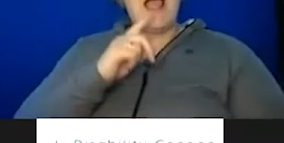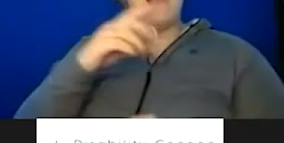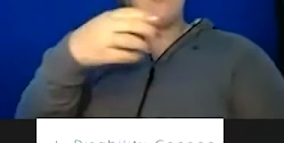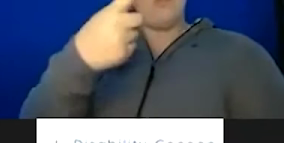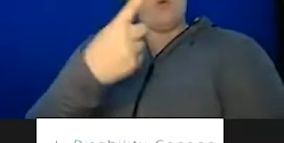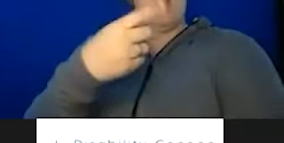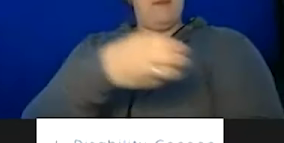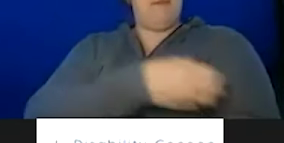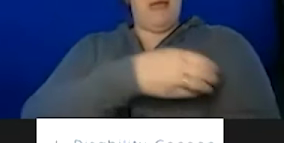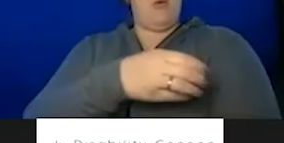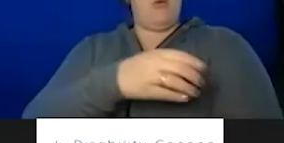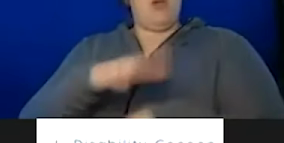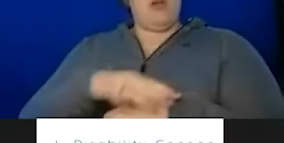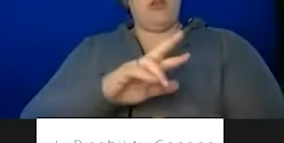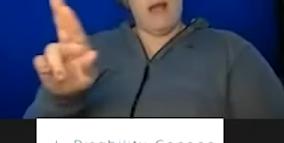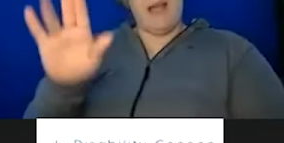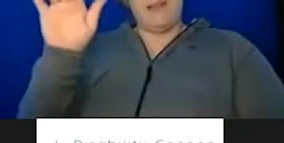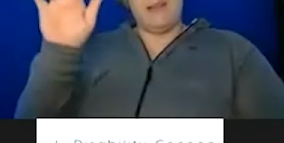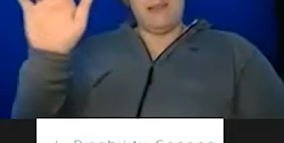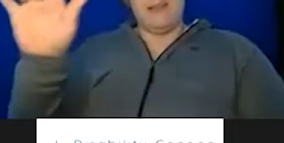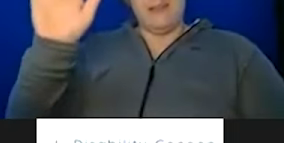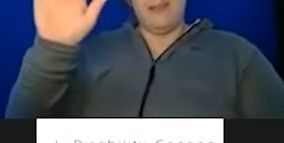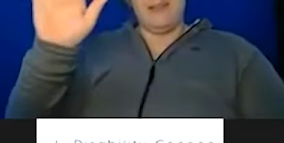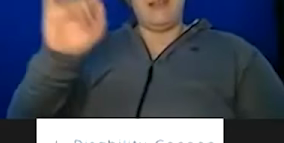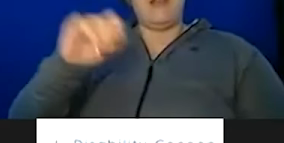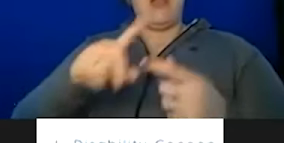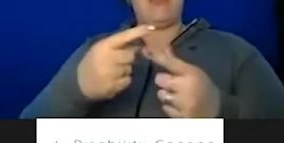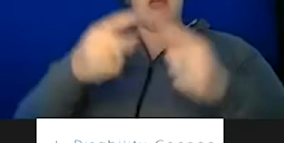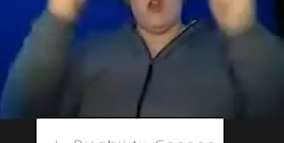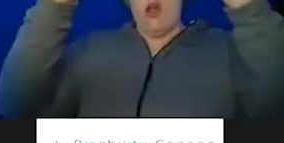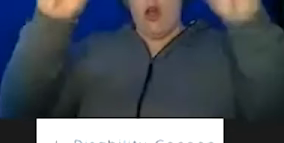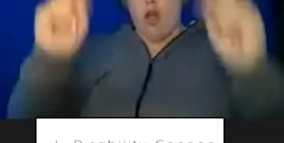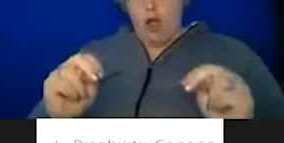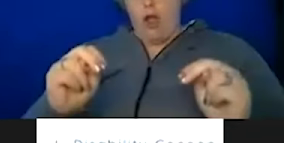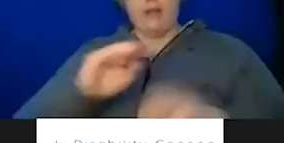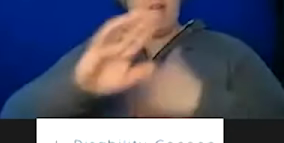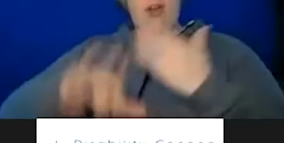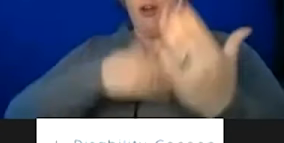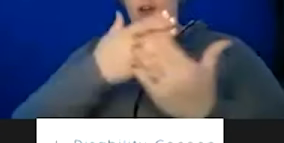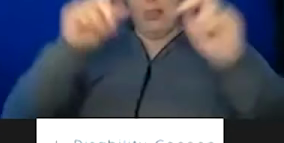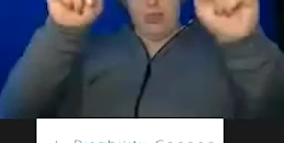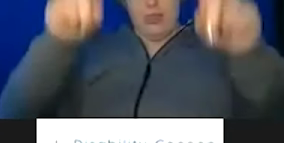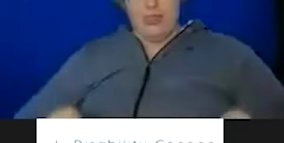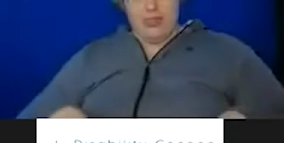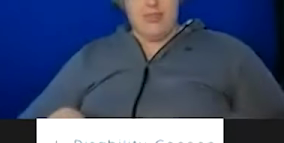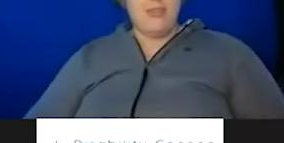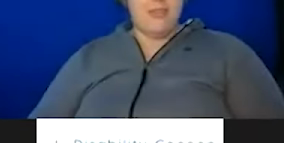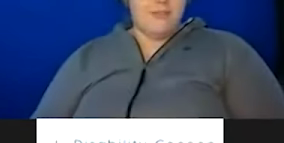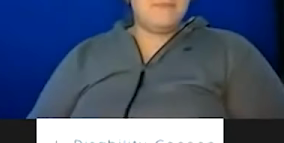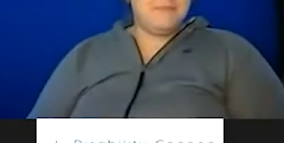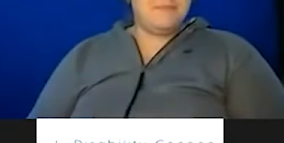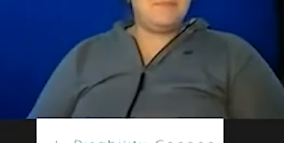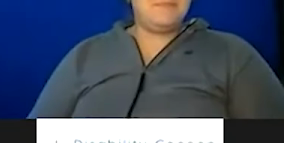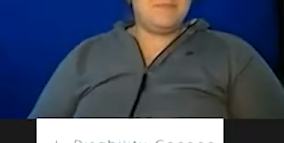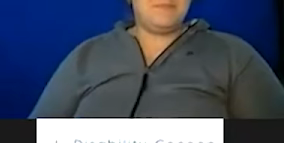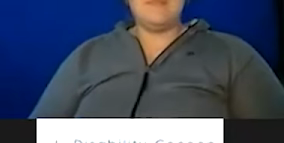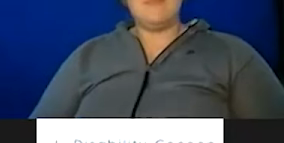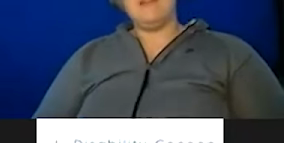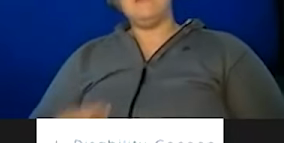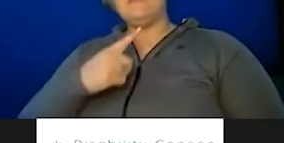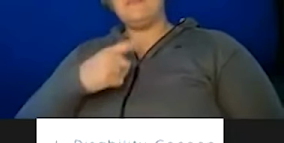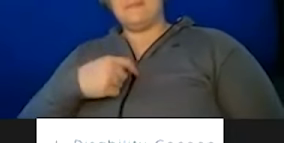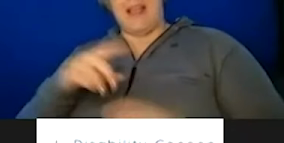that, and you know it's on because there's a green circle around the actual power button. So that